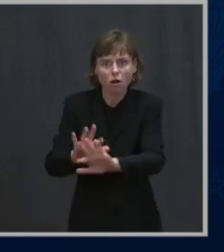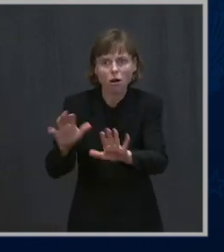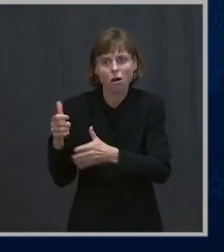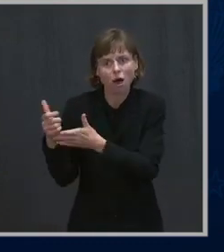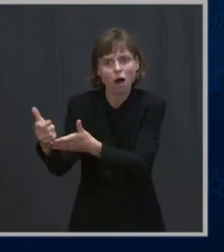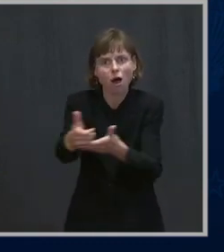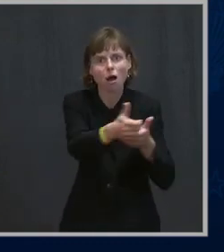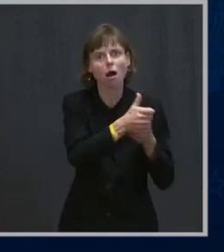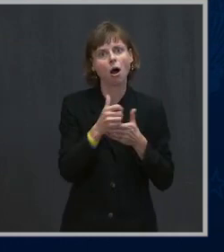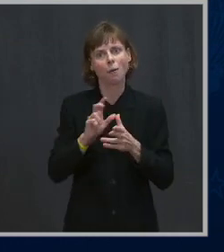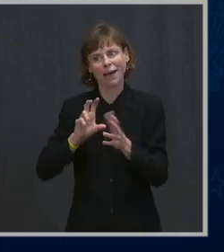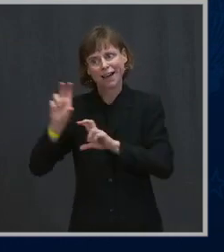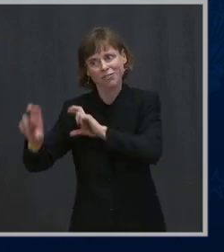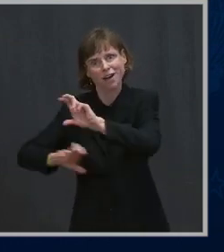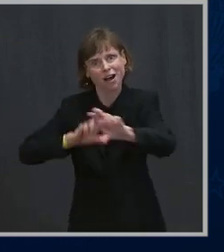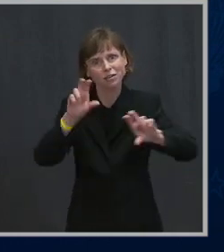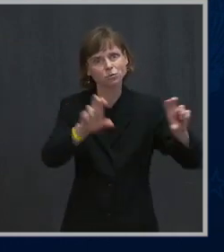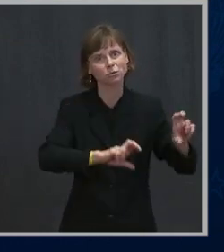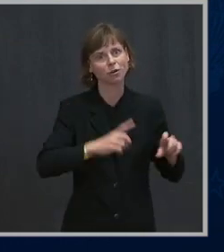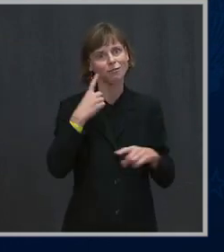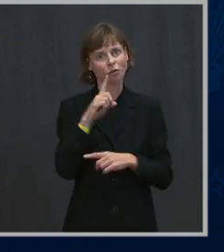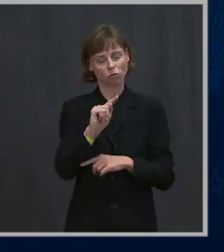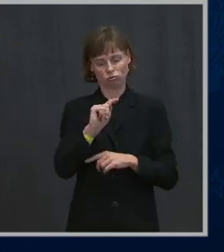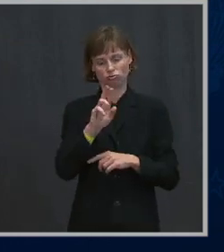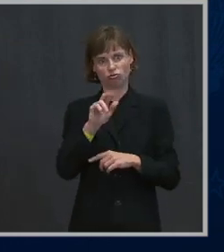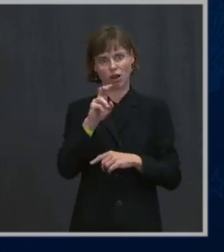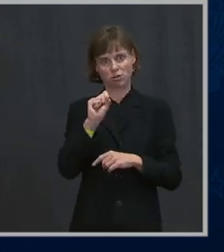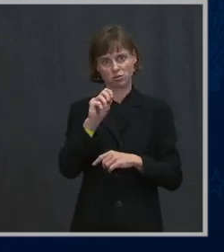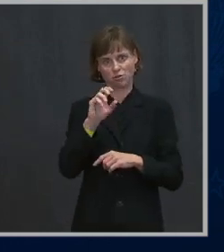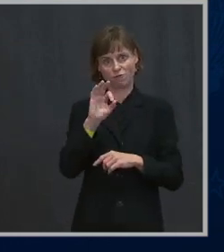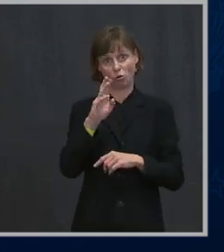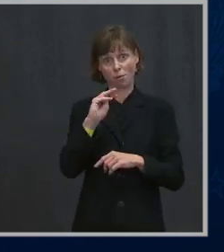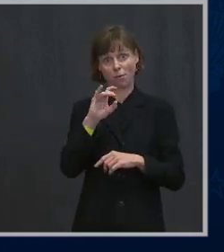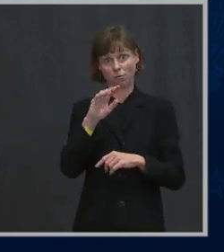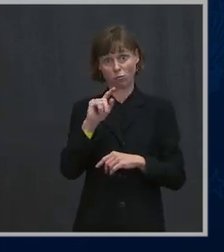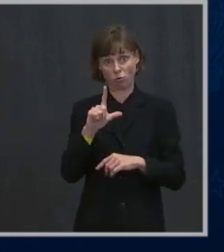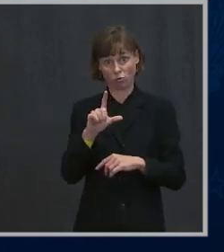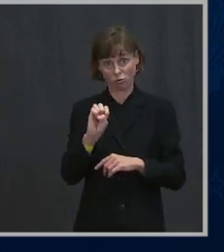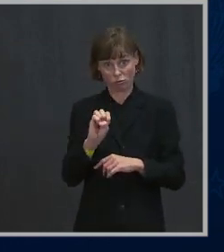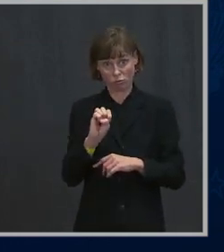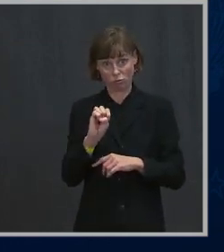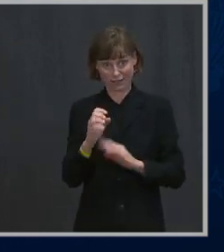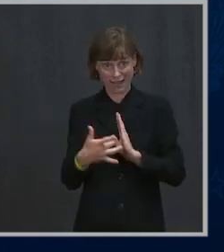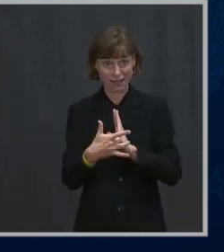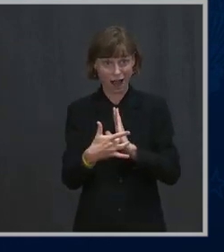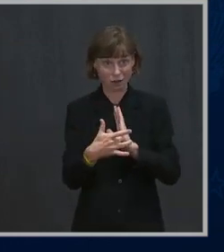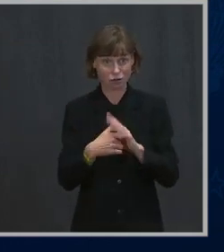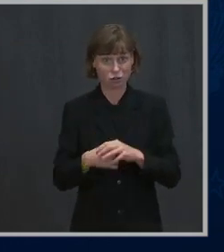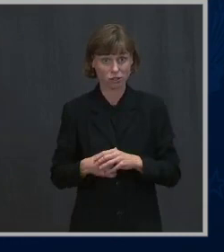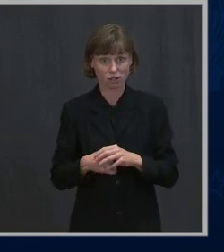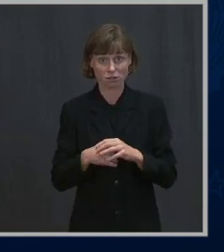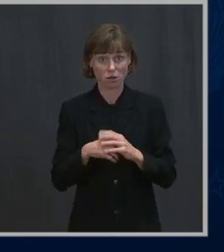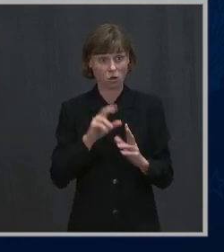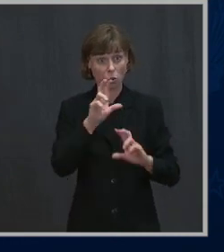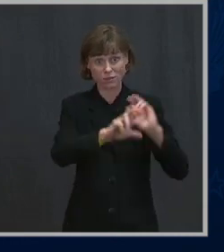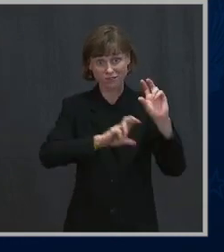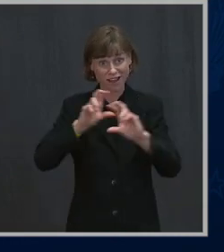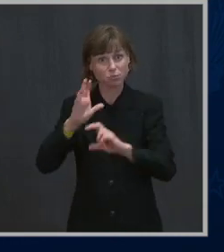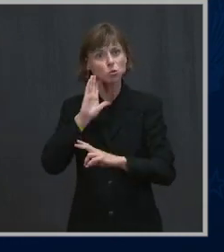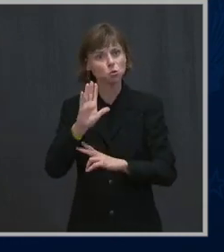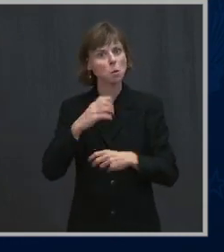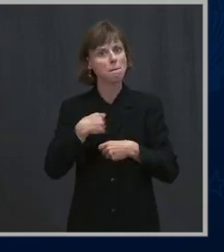transformational and transformative technologies these investments are going to create jobs